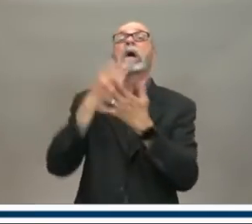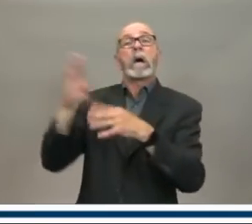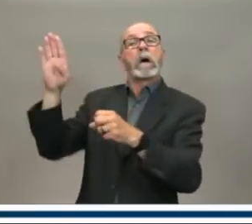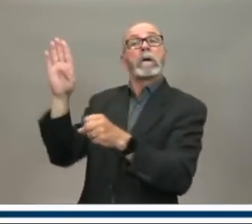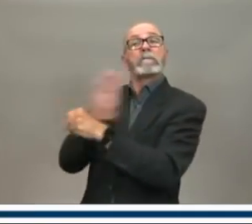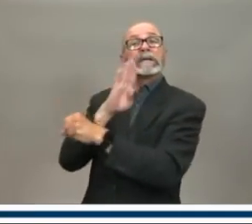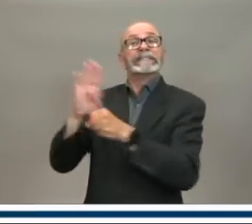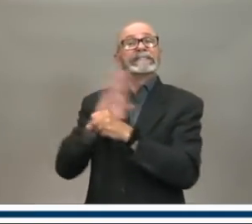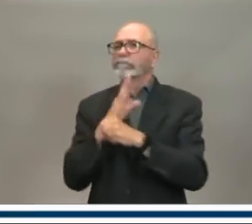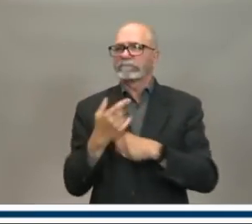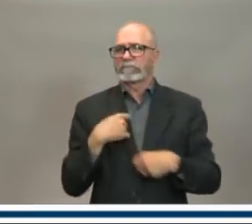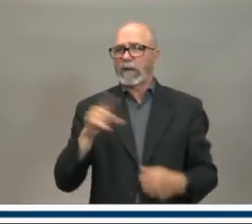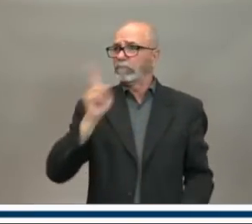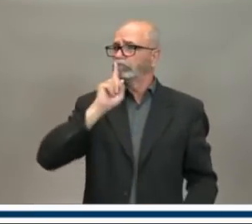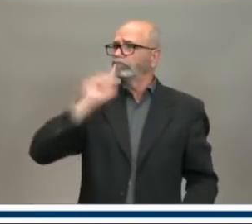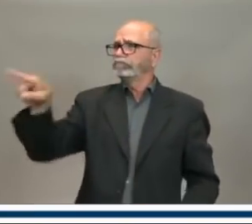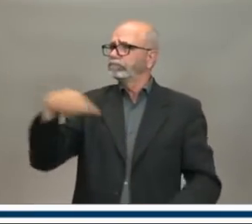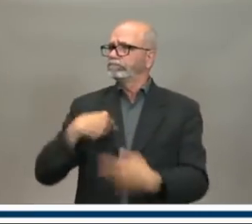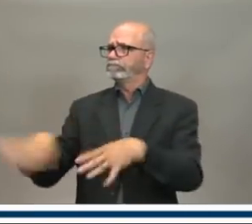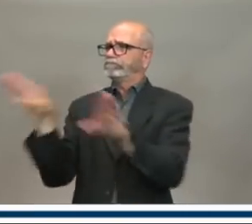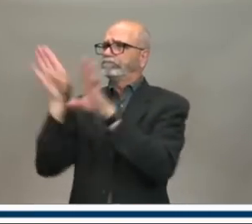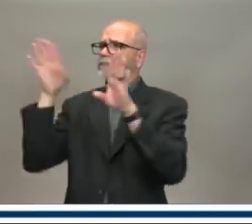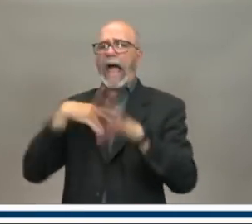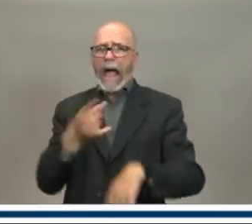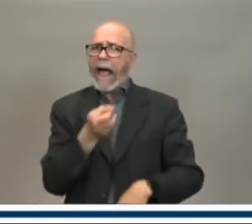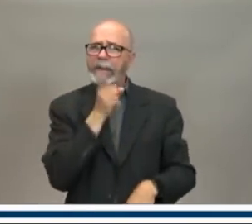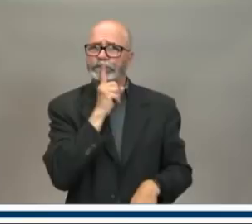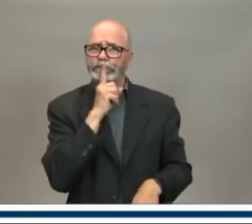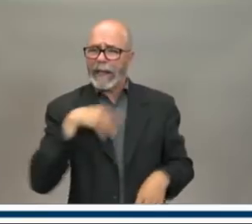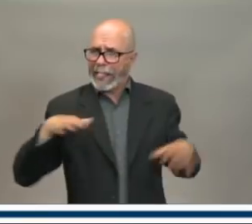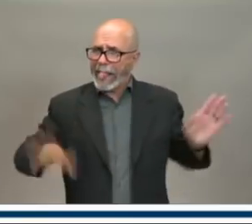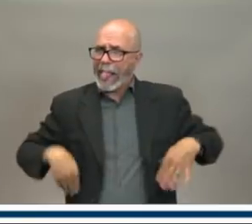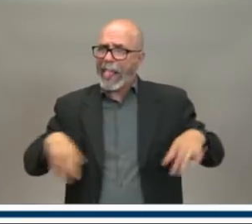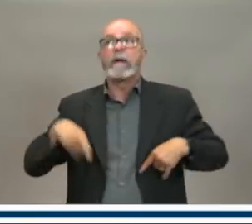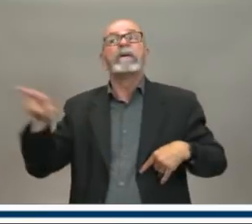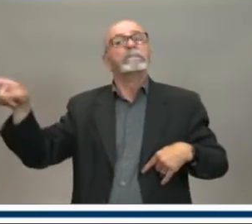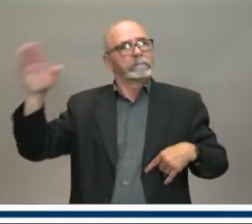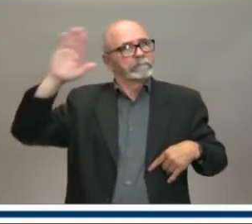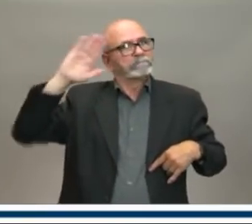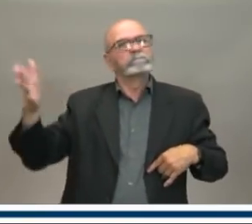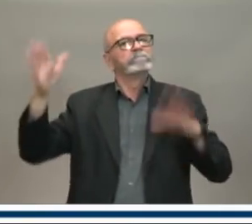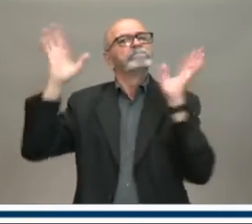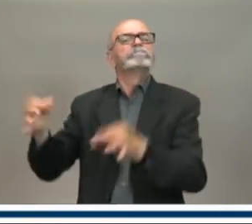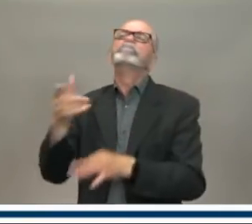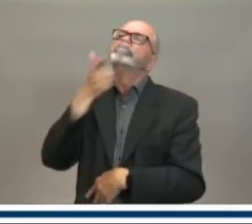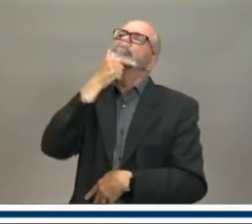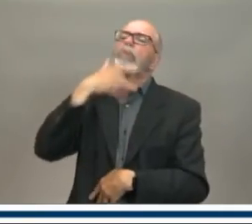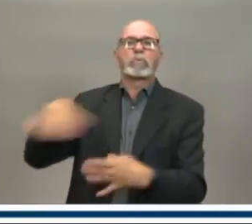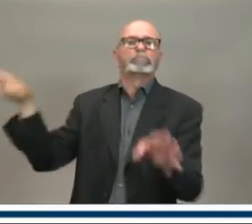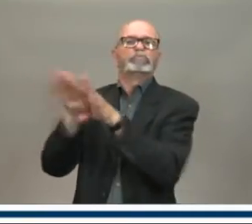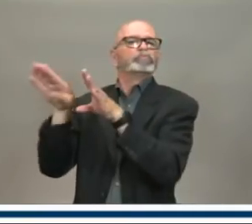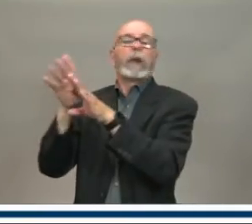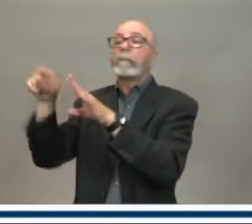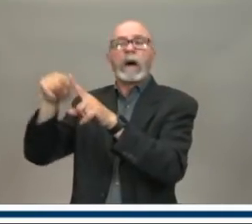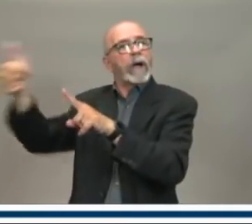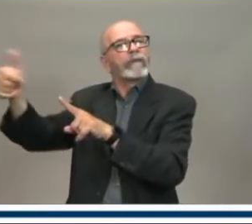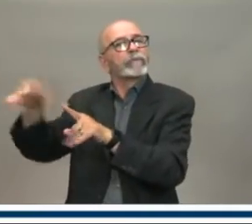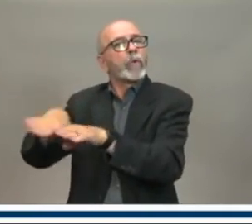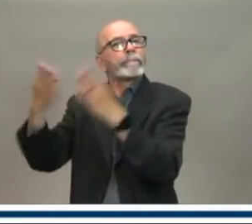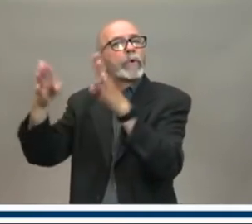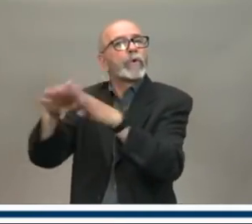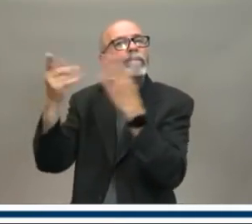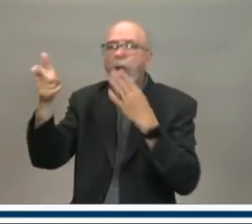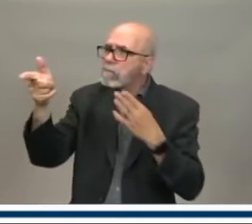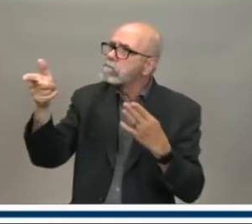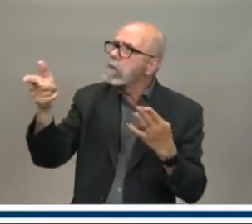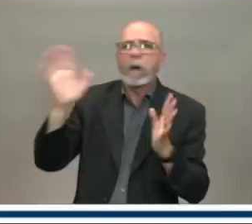anyway are now reopening again. It's nice to see, and I encourage all of you to support the local coffee shops